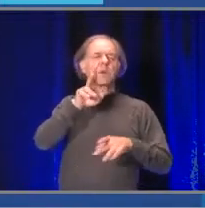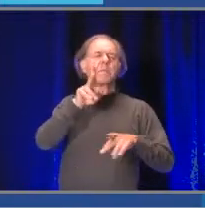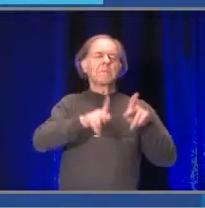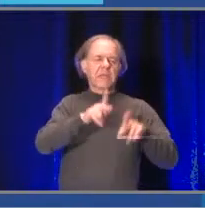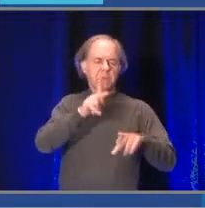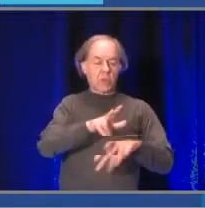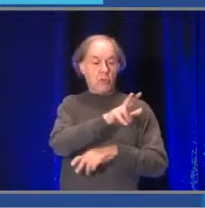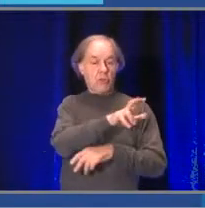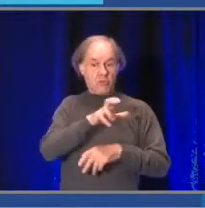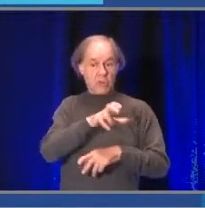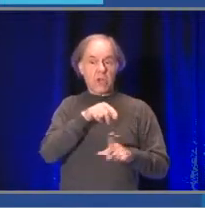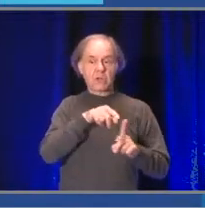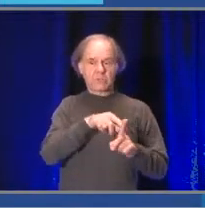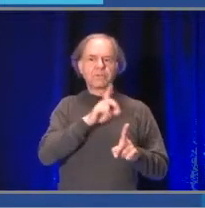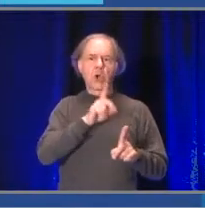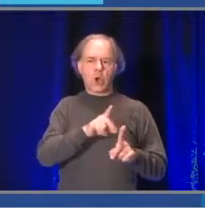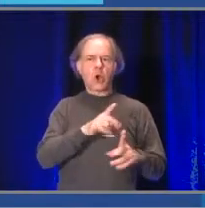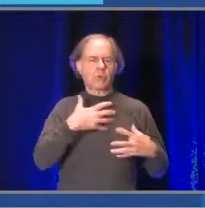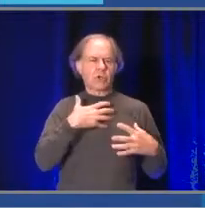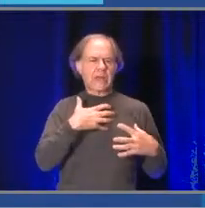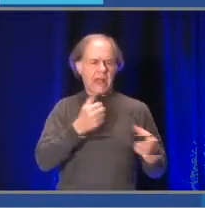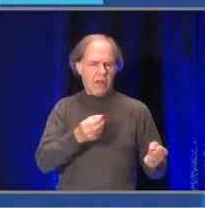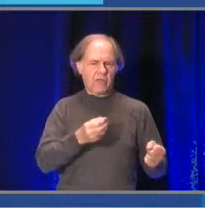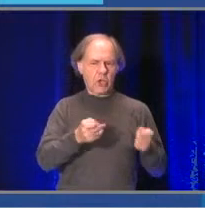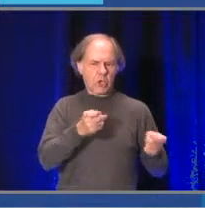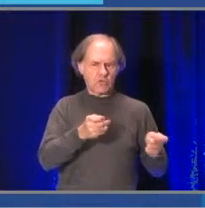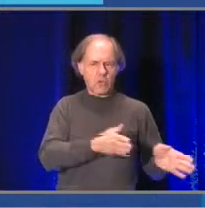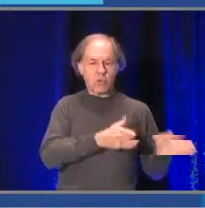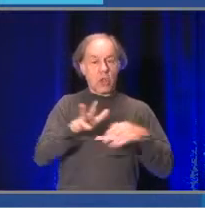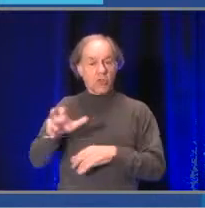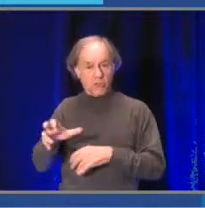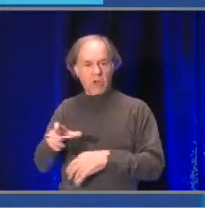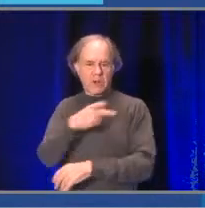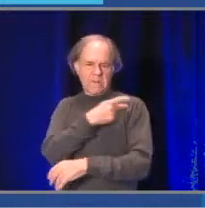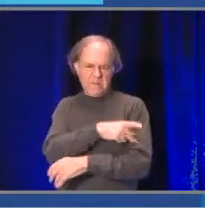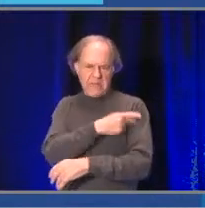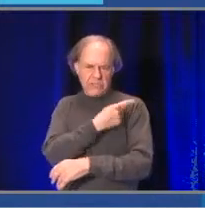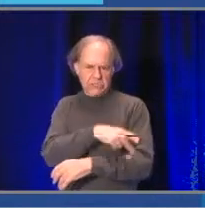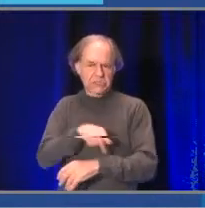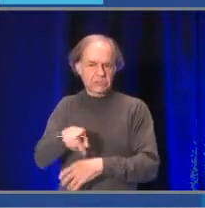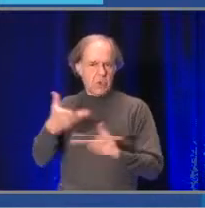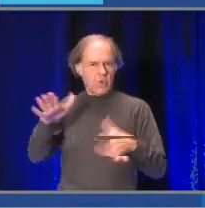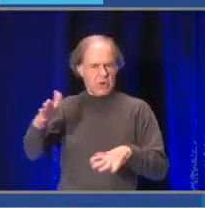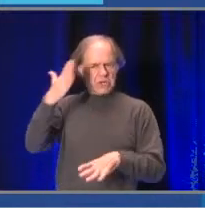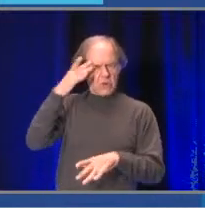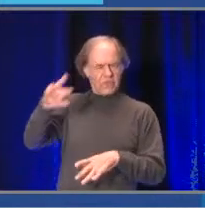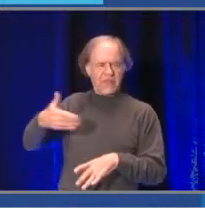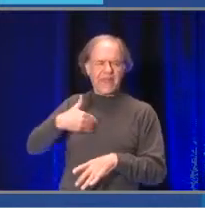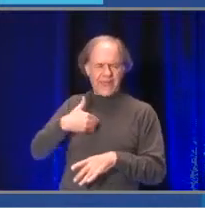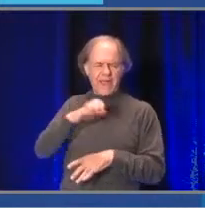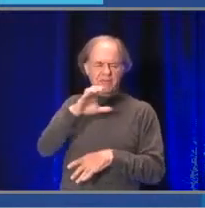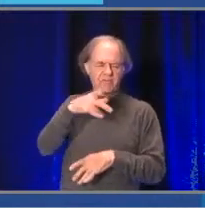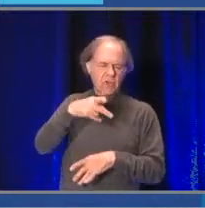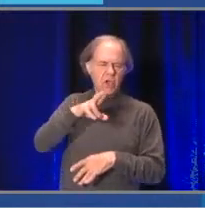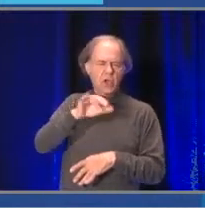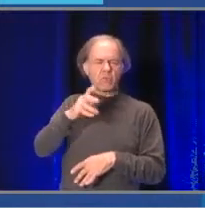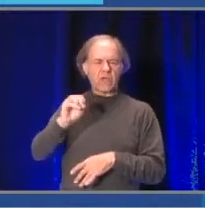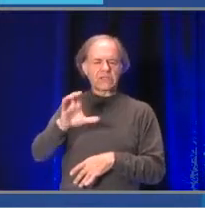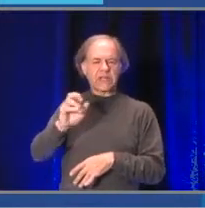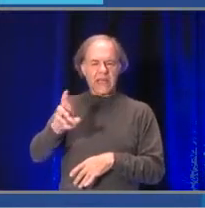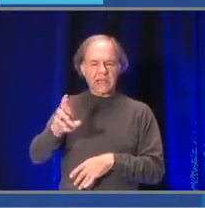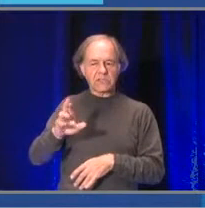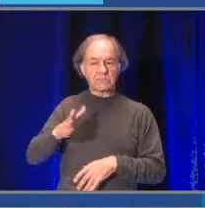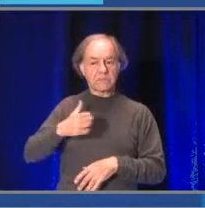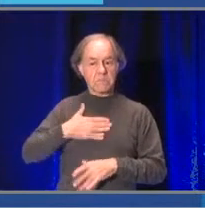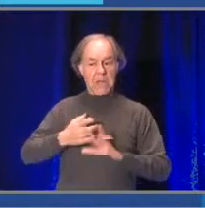individuals, 300 that are controlled, that are healthy, and 300 that are patients that have been diagnosed with prostate cancer, because the purpose of this